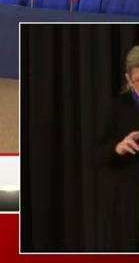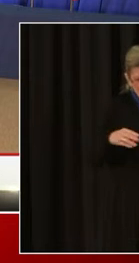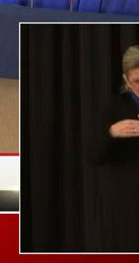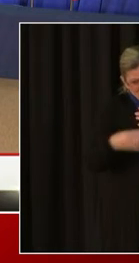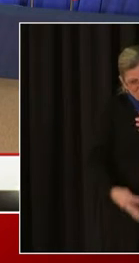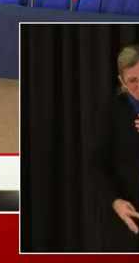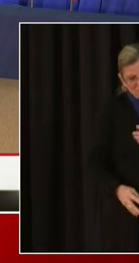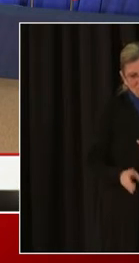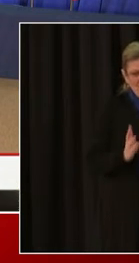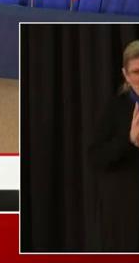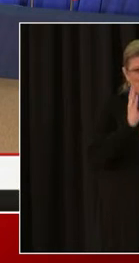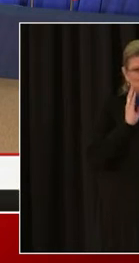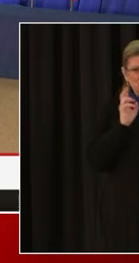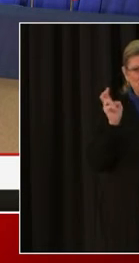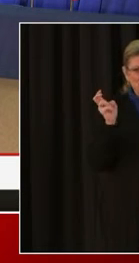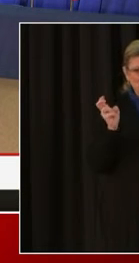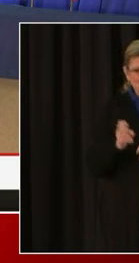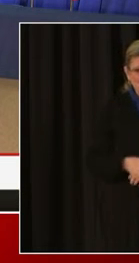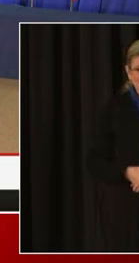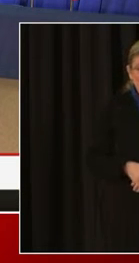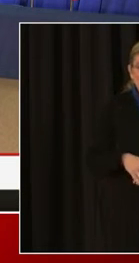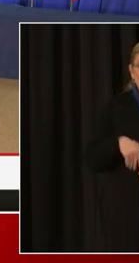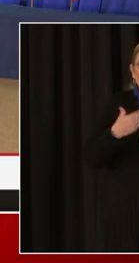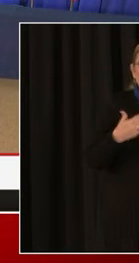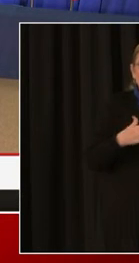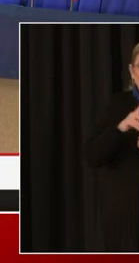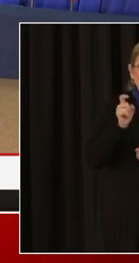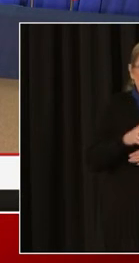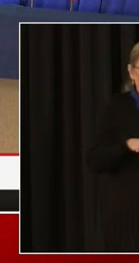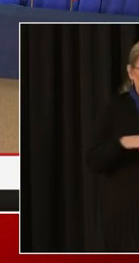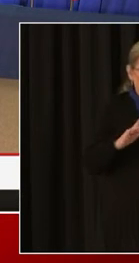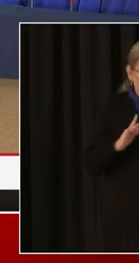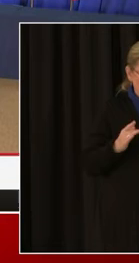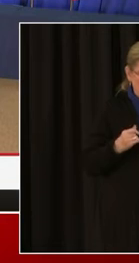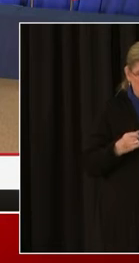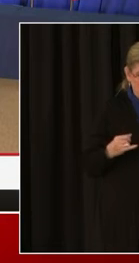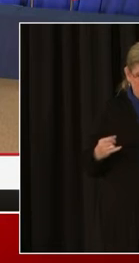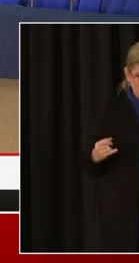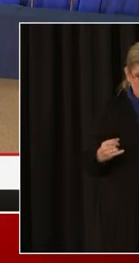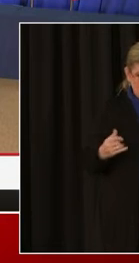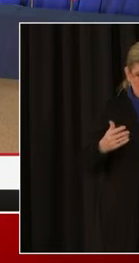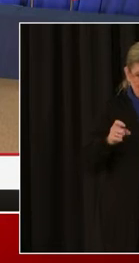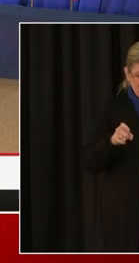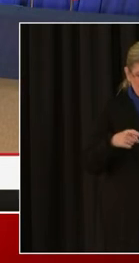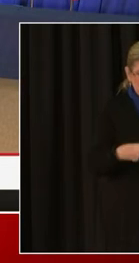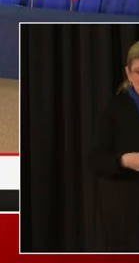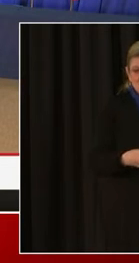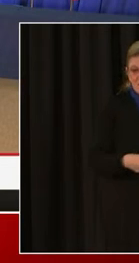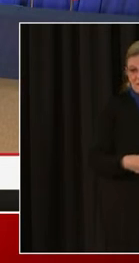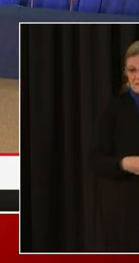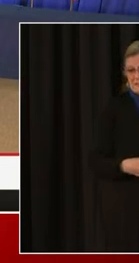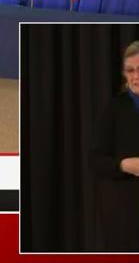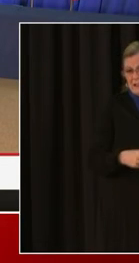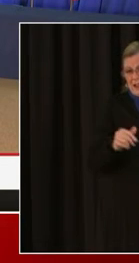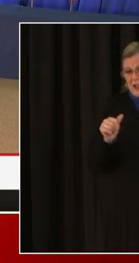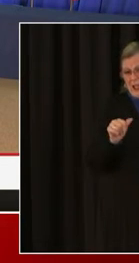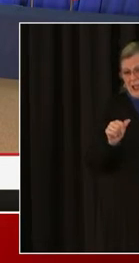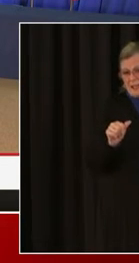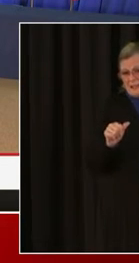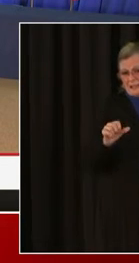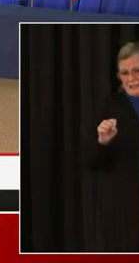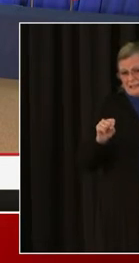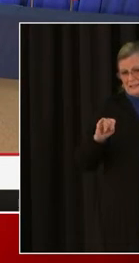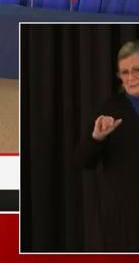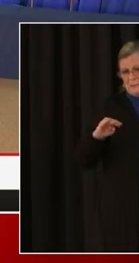queue. The next question from online, Chancellor, is if you can just discuss the asymptomatic testing